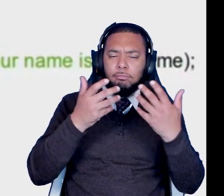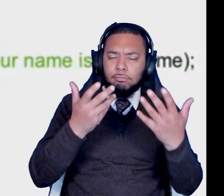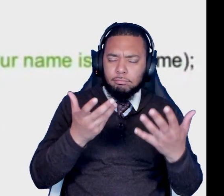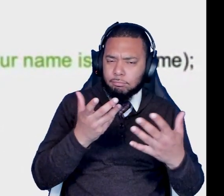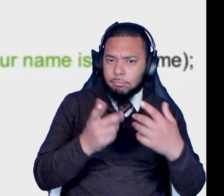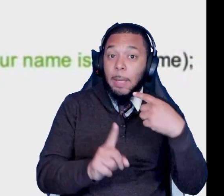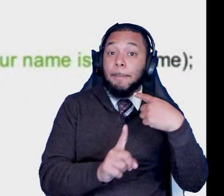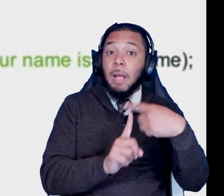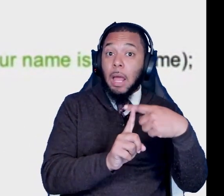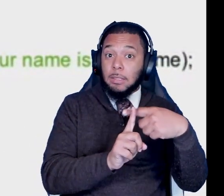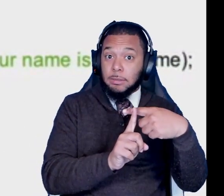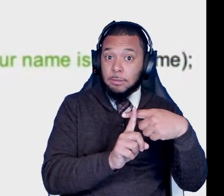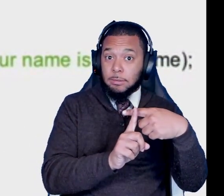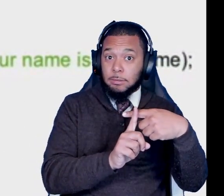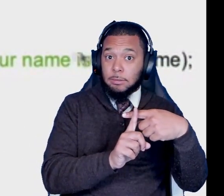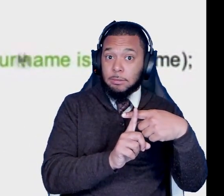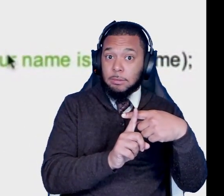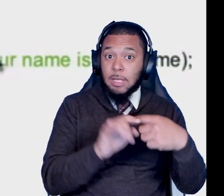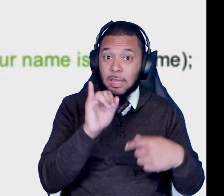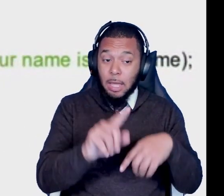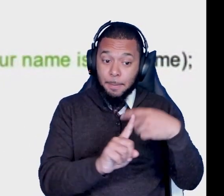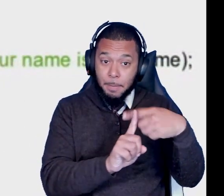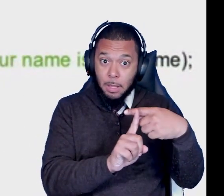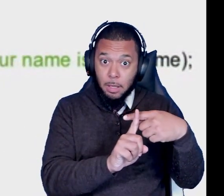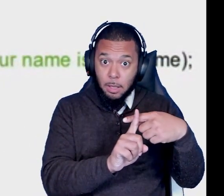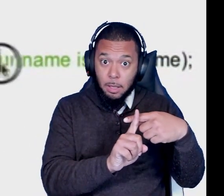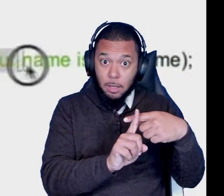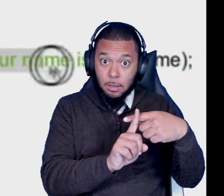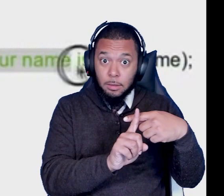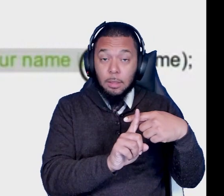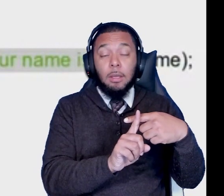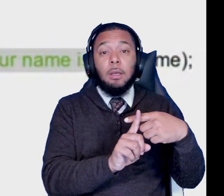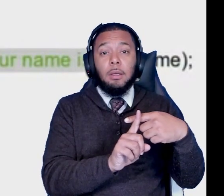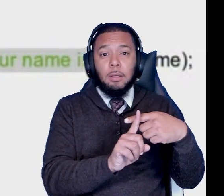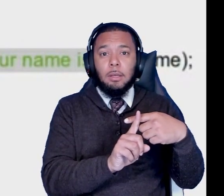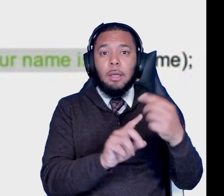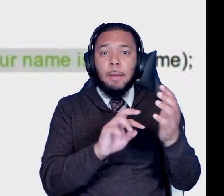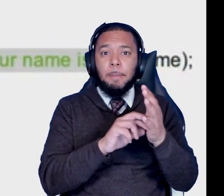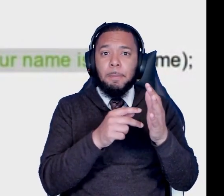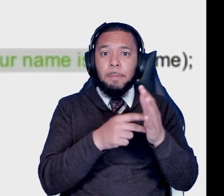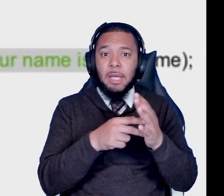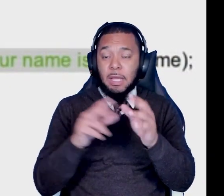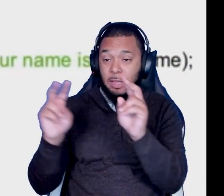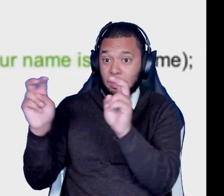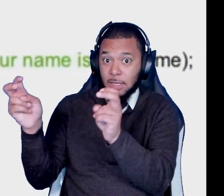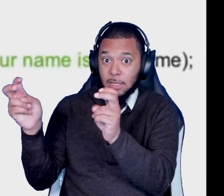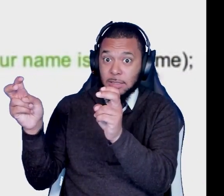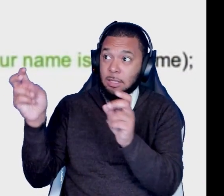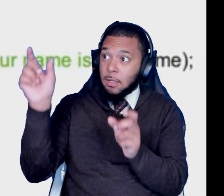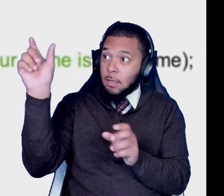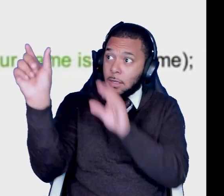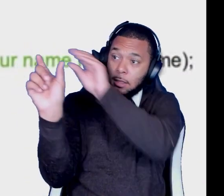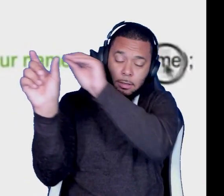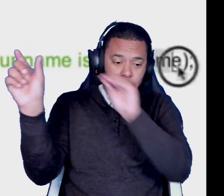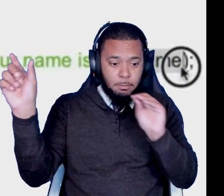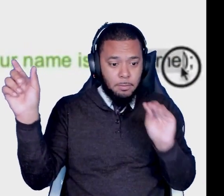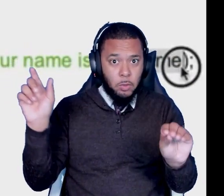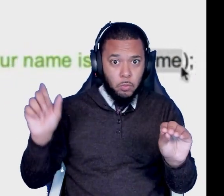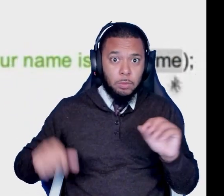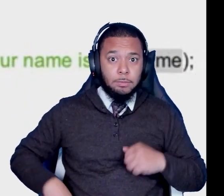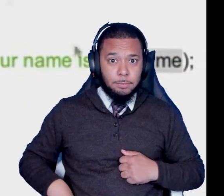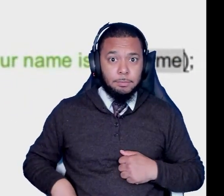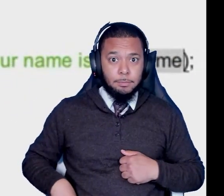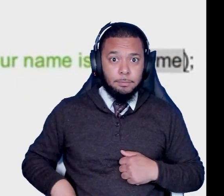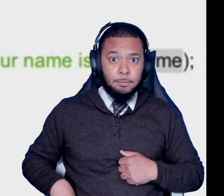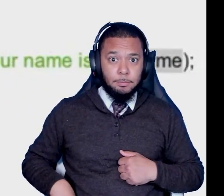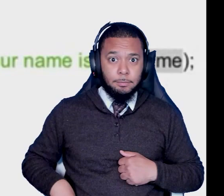plus sign. This plus sign right here says I want this string to appear and I want this